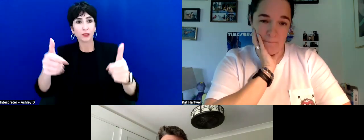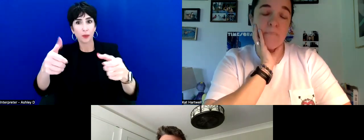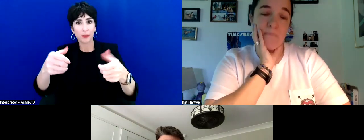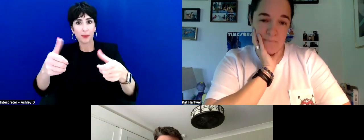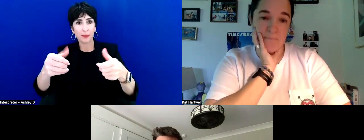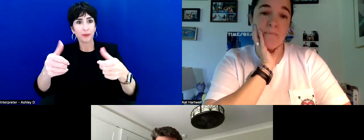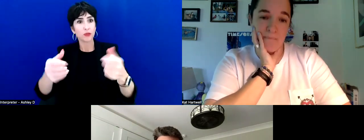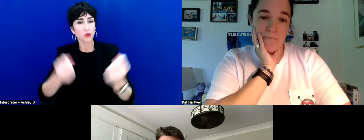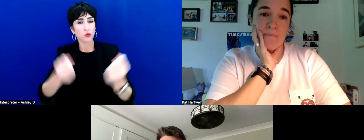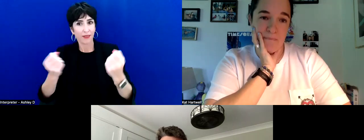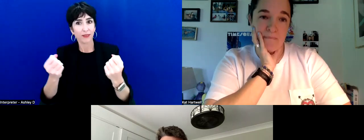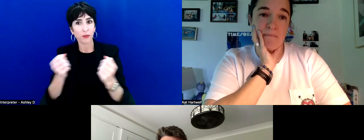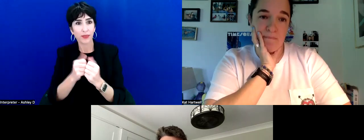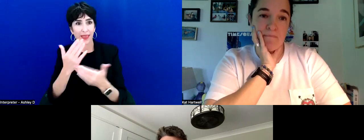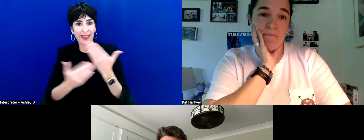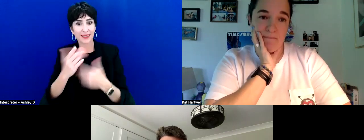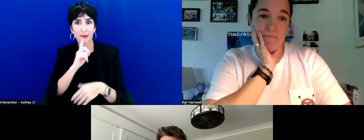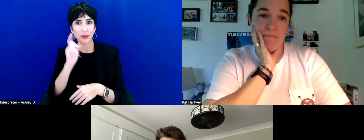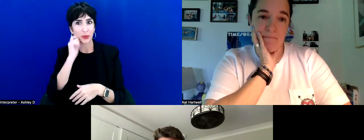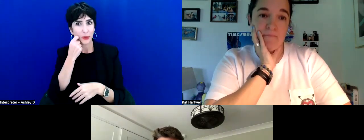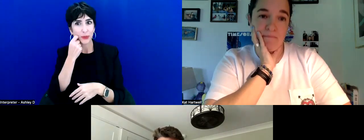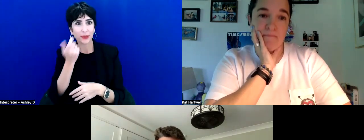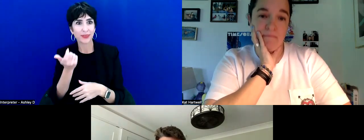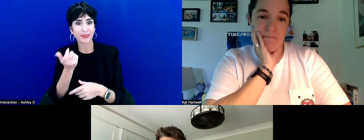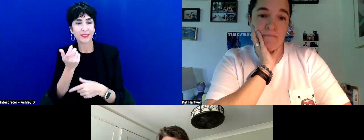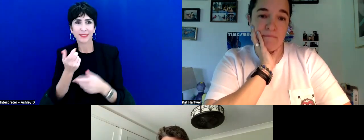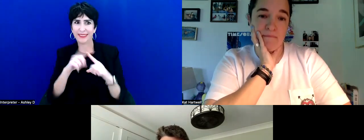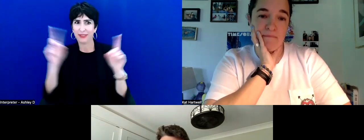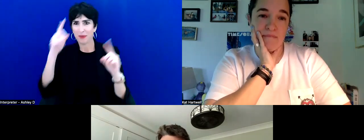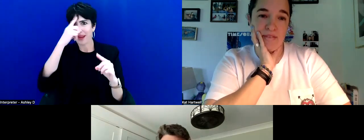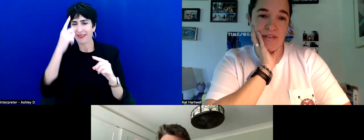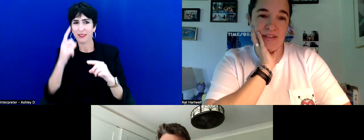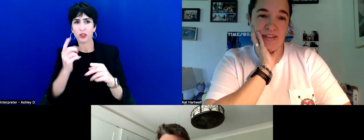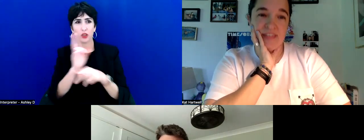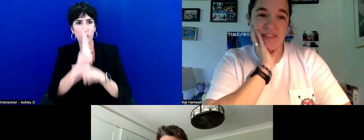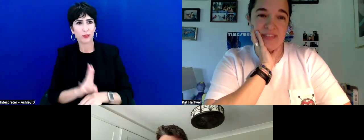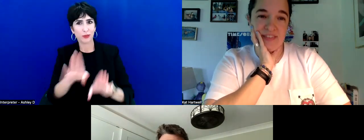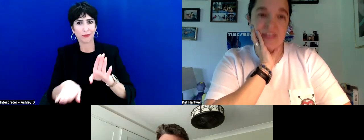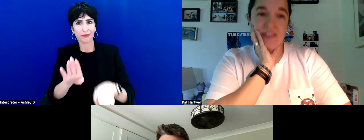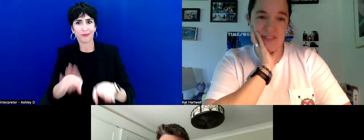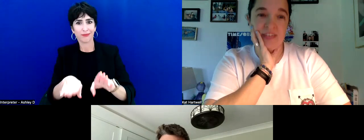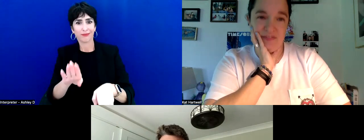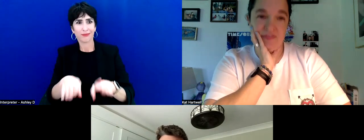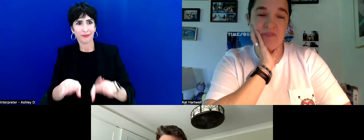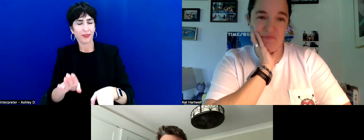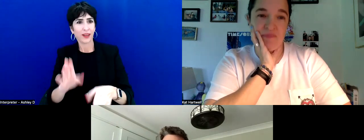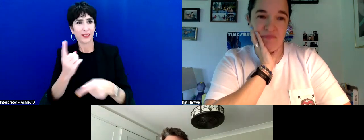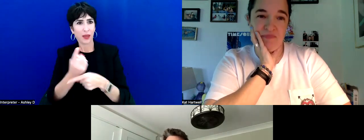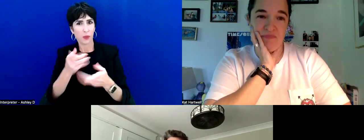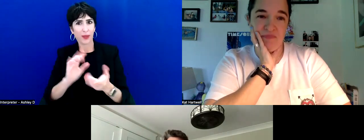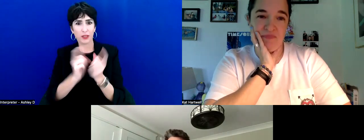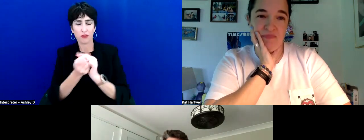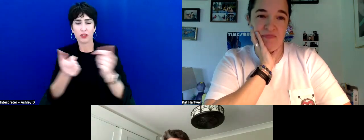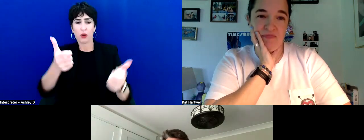Mm. That was really cool, and it was totally different, right? Your brain is wired, and you're so used to doing things one way that you're